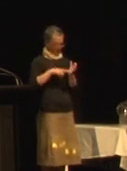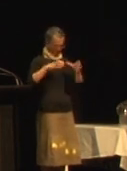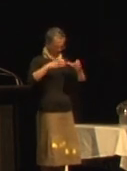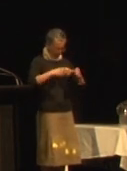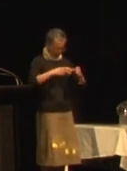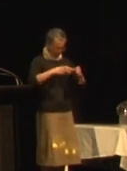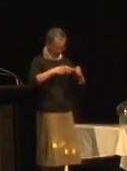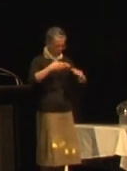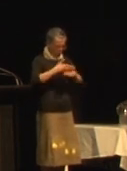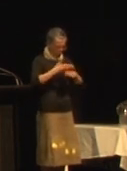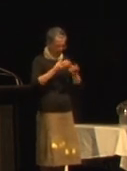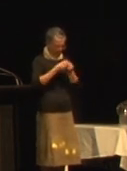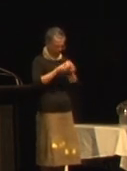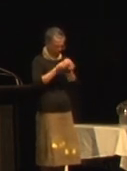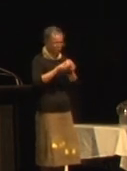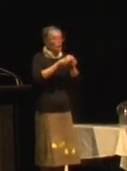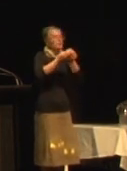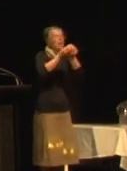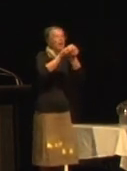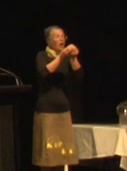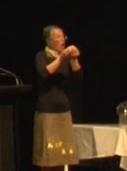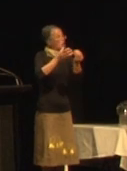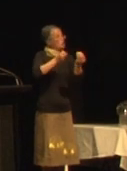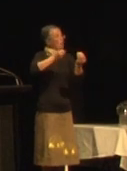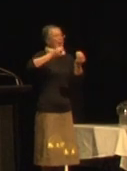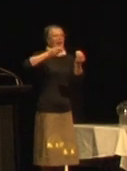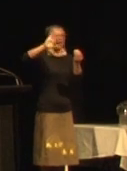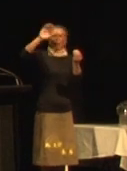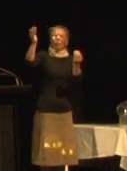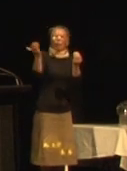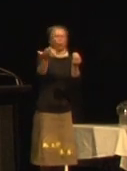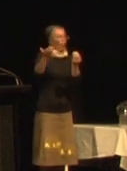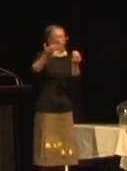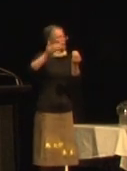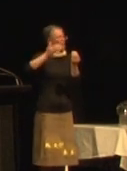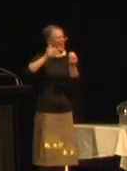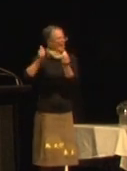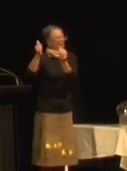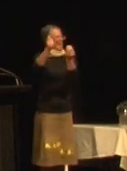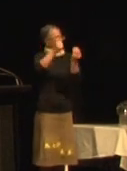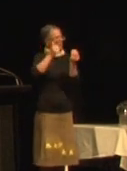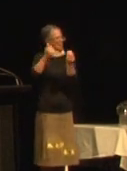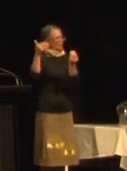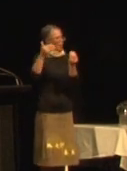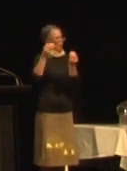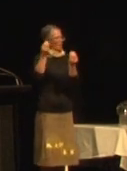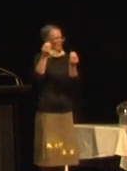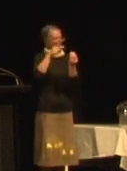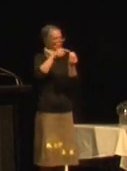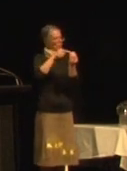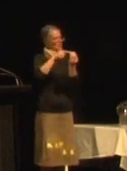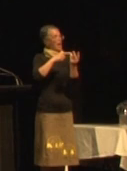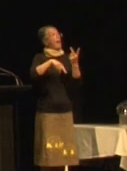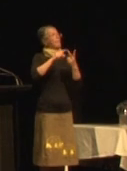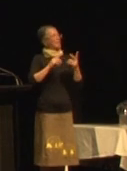and values, which are or should be our collective work and values. And it's about accomplishing